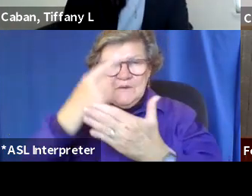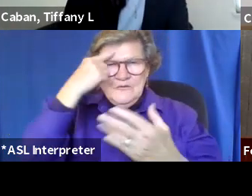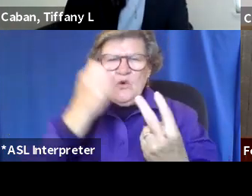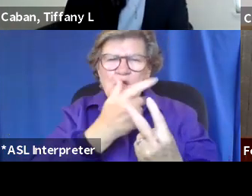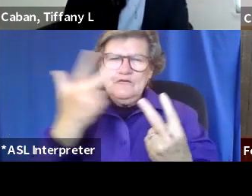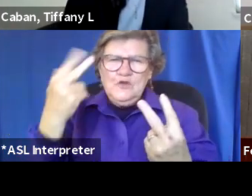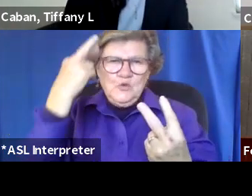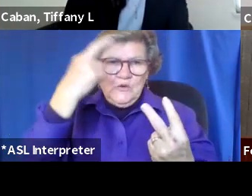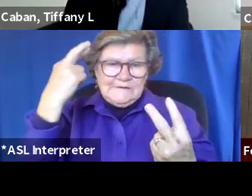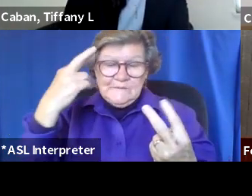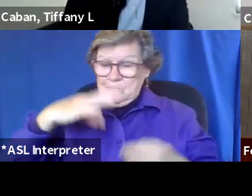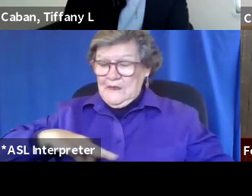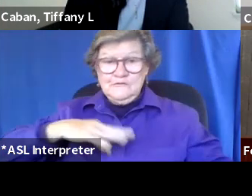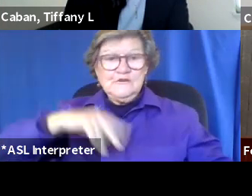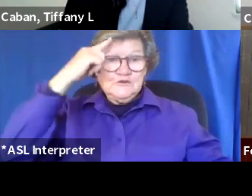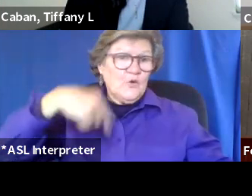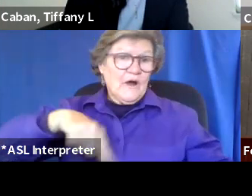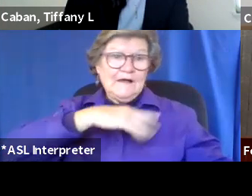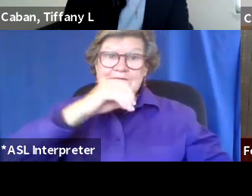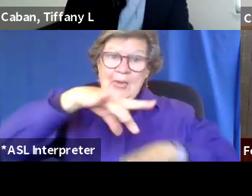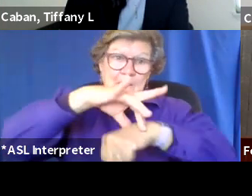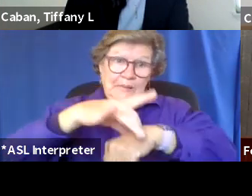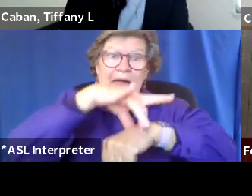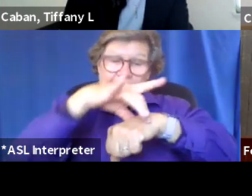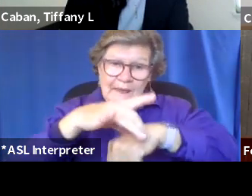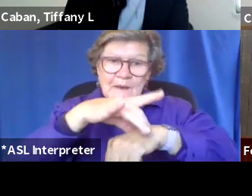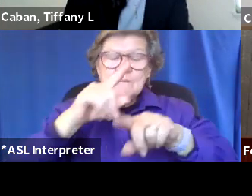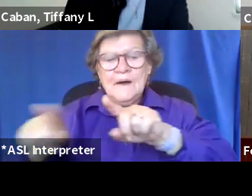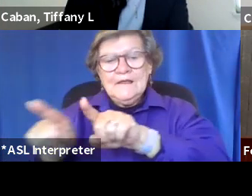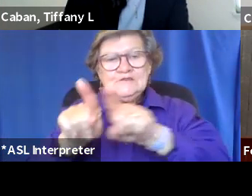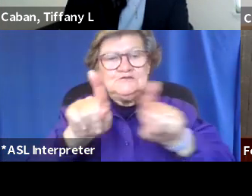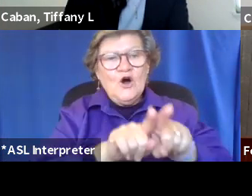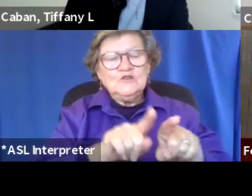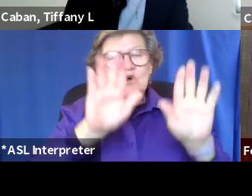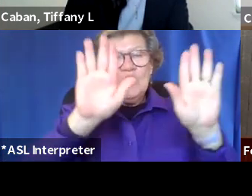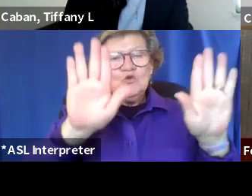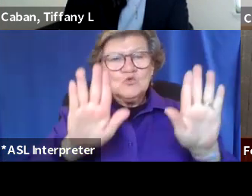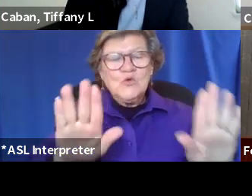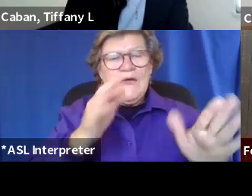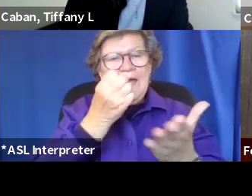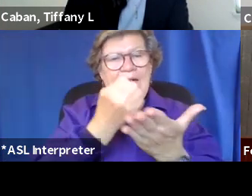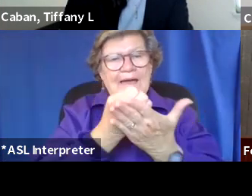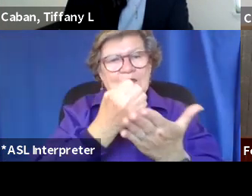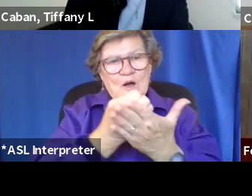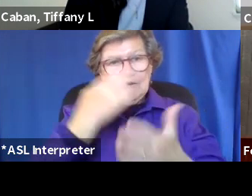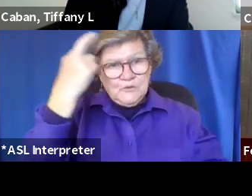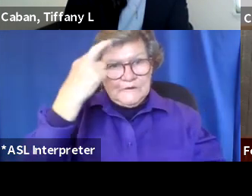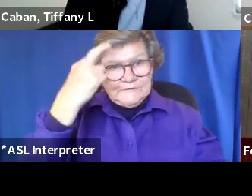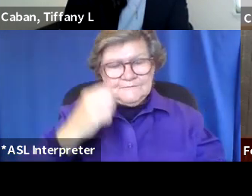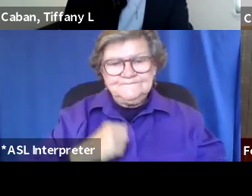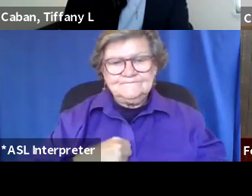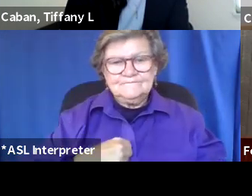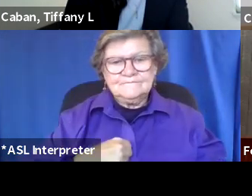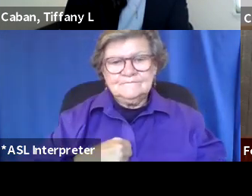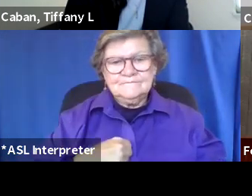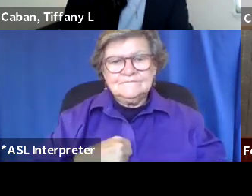it beneficial for us and the planet, but it's also a great economic driver. I do support the